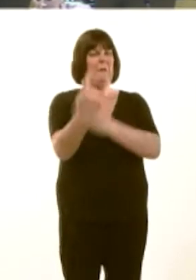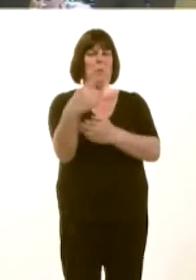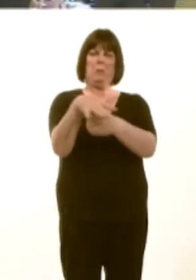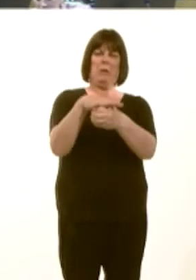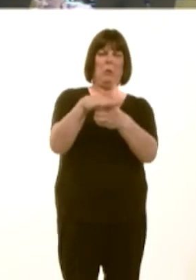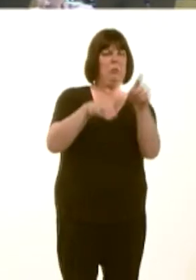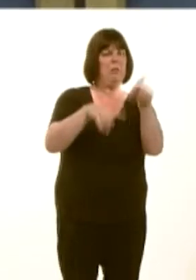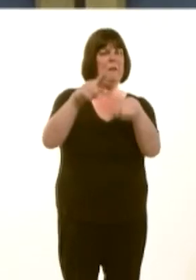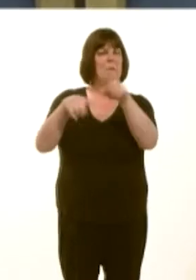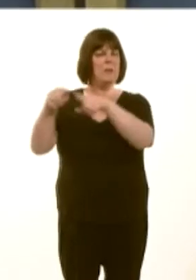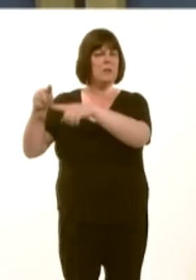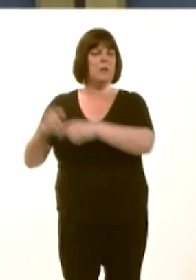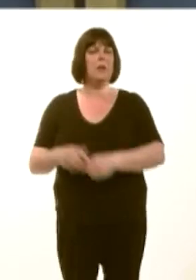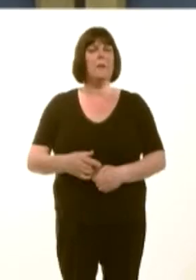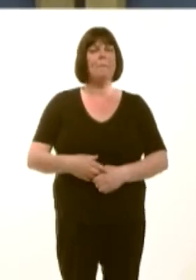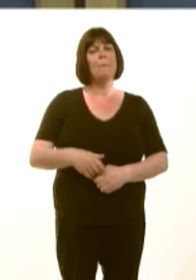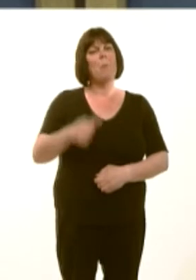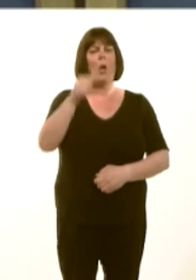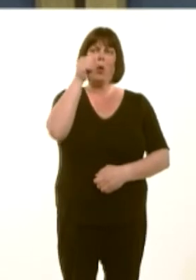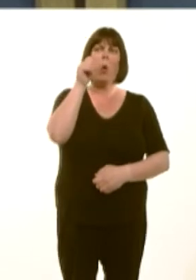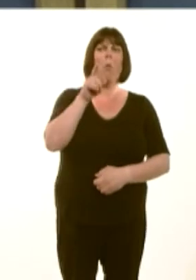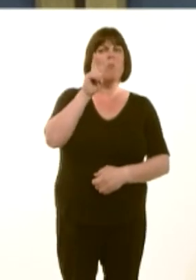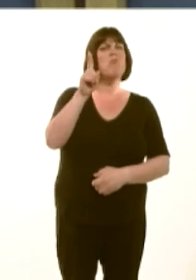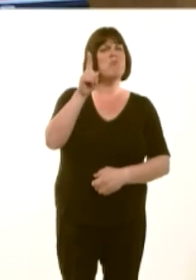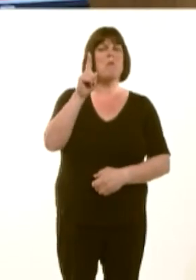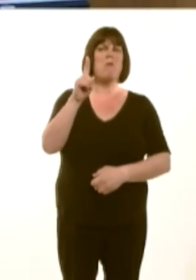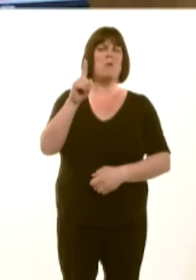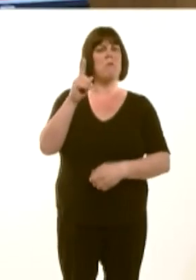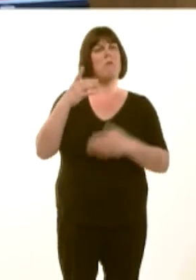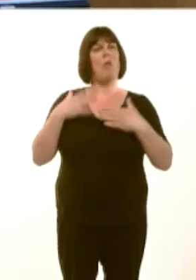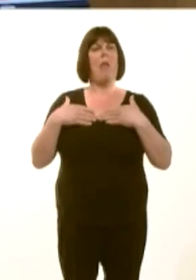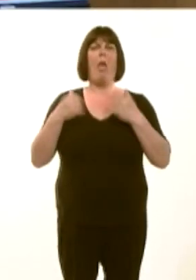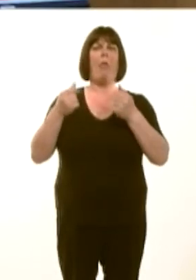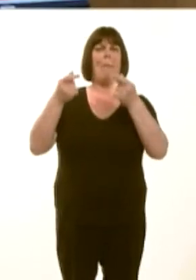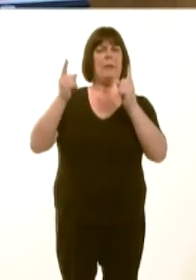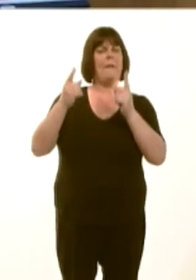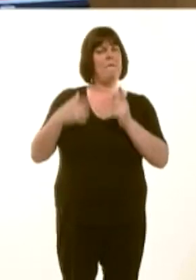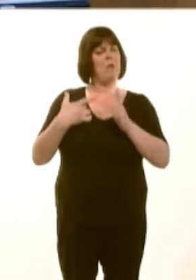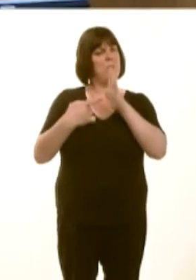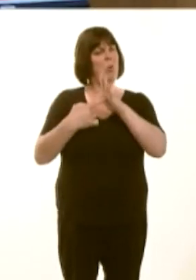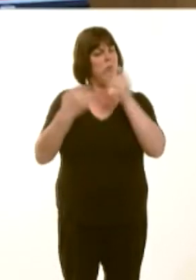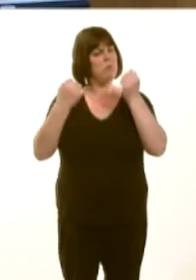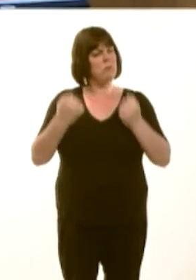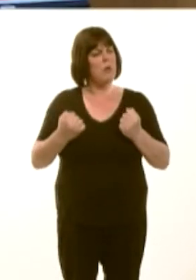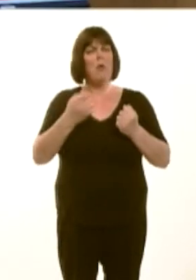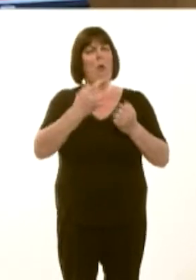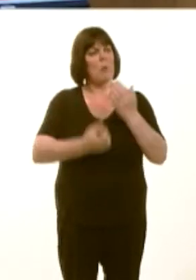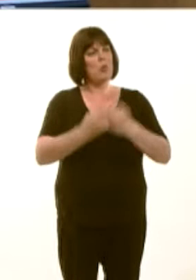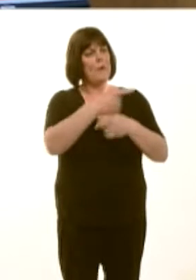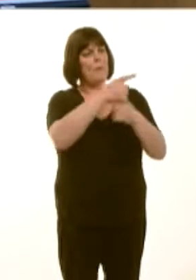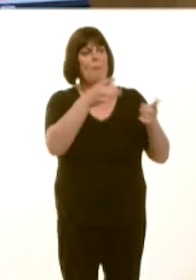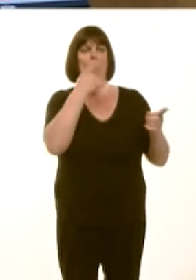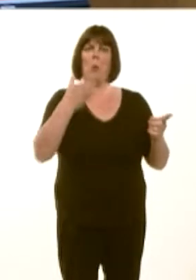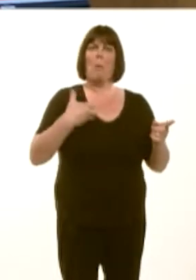but I know that this is a very important issue for the Health Minister because we wish to ensure that complainants have the opportunity